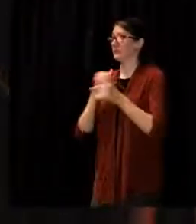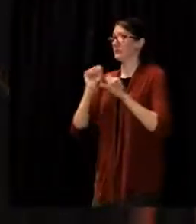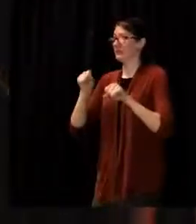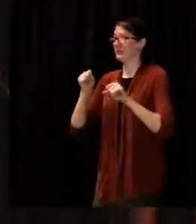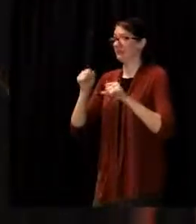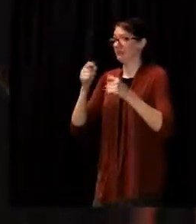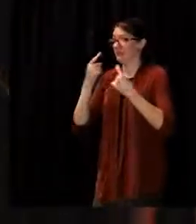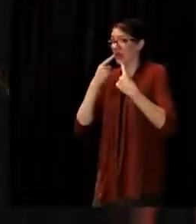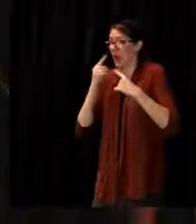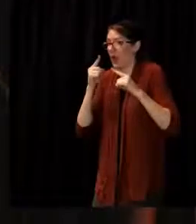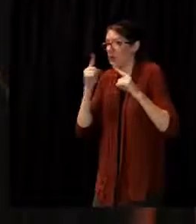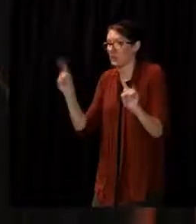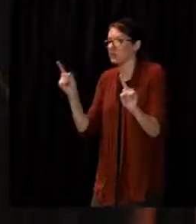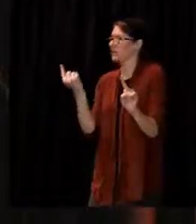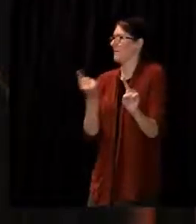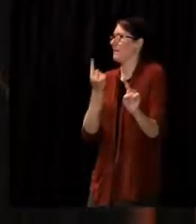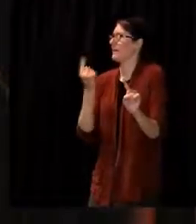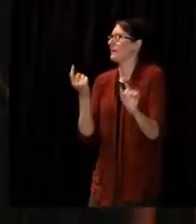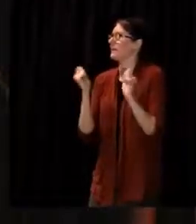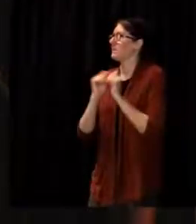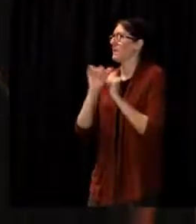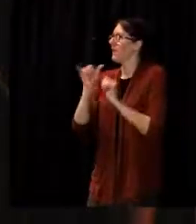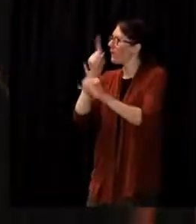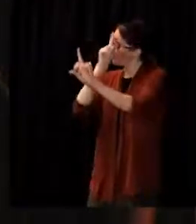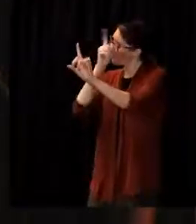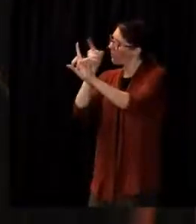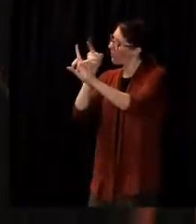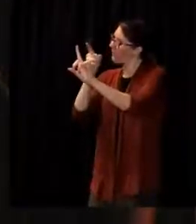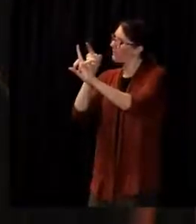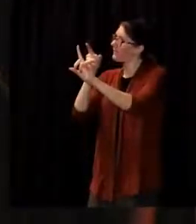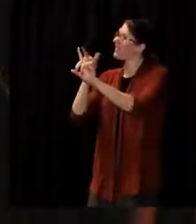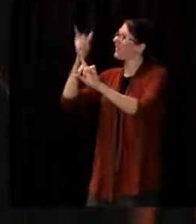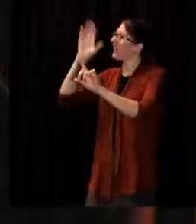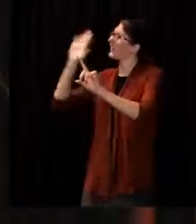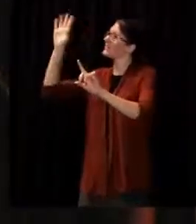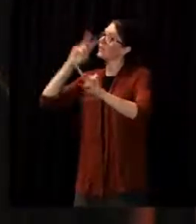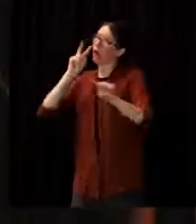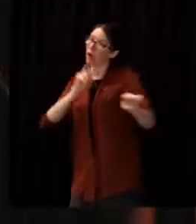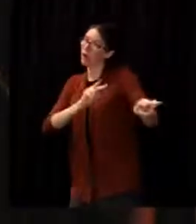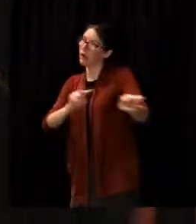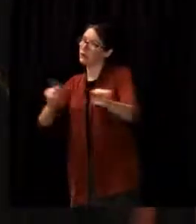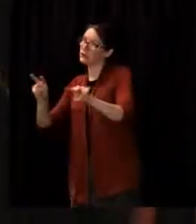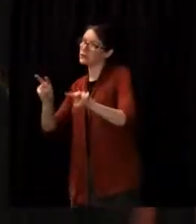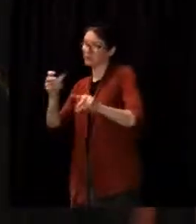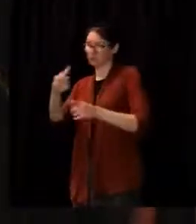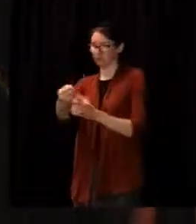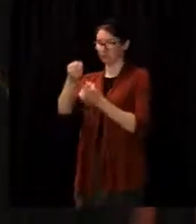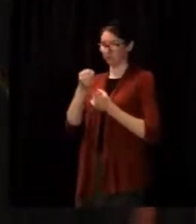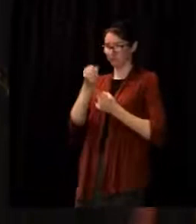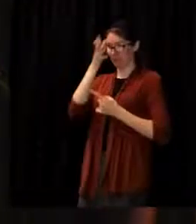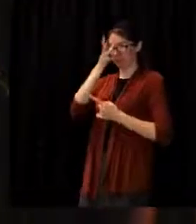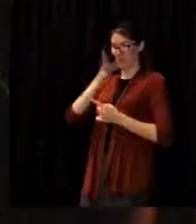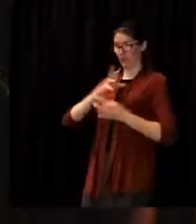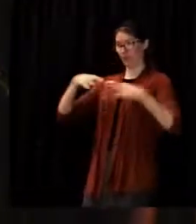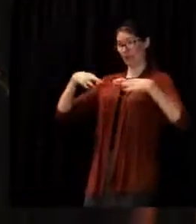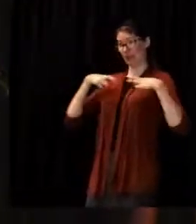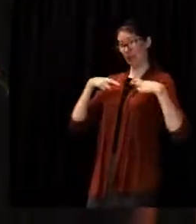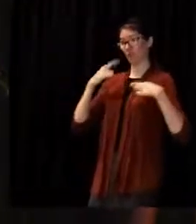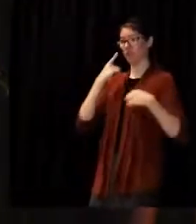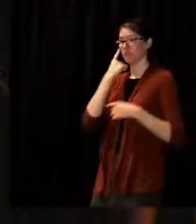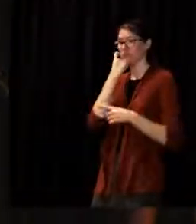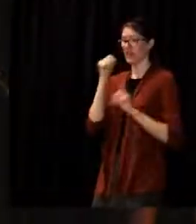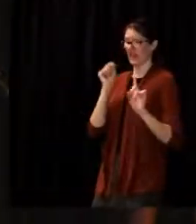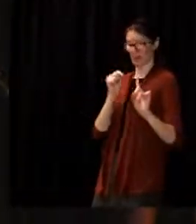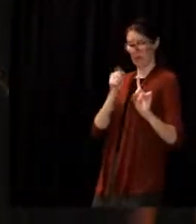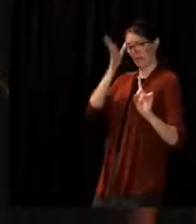something about this. And then the eyes of the Lord brought to me, in particular, a gentleman who had recently retired. And this gentleman said, I want to